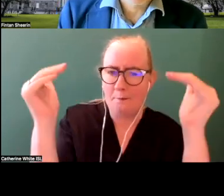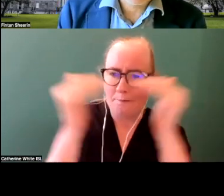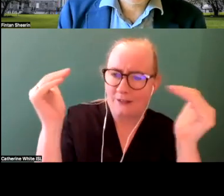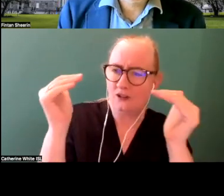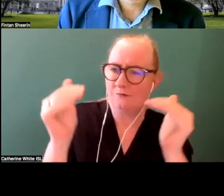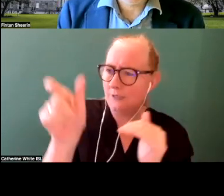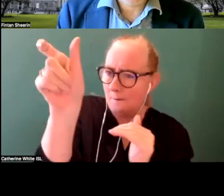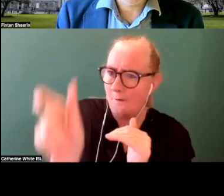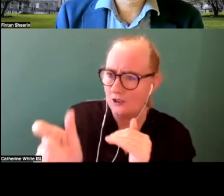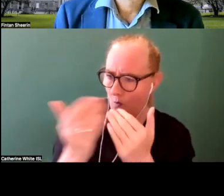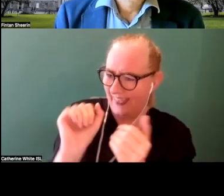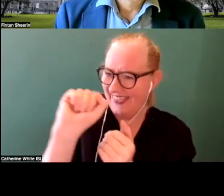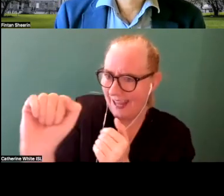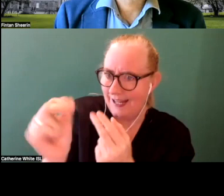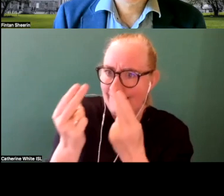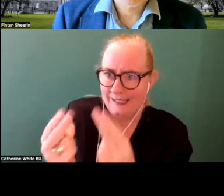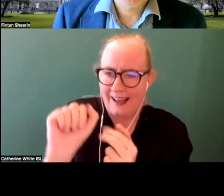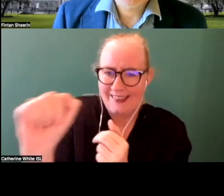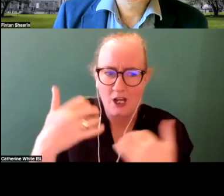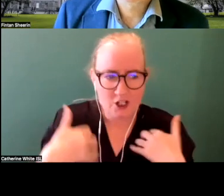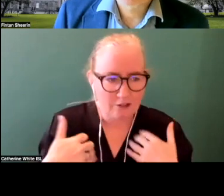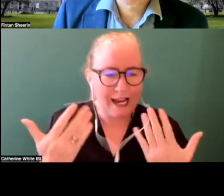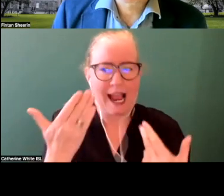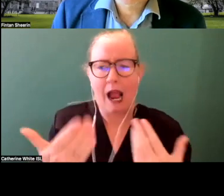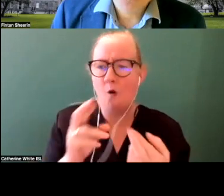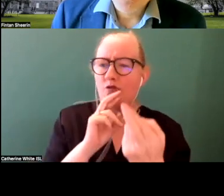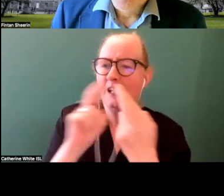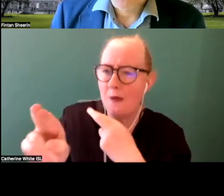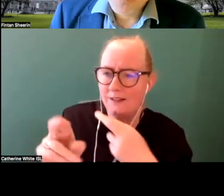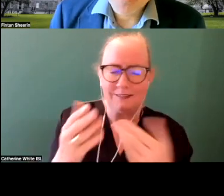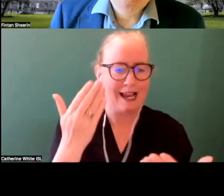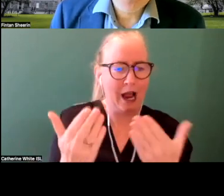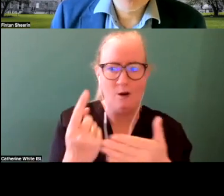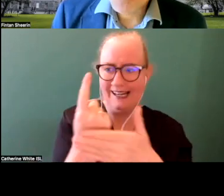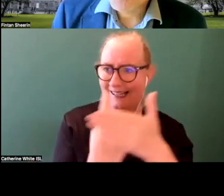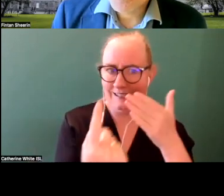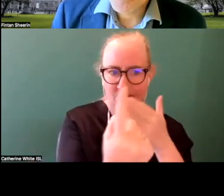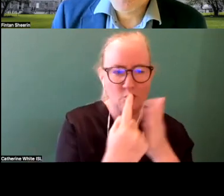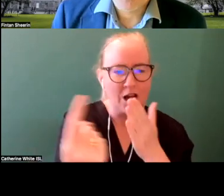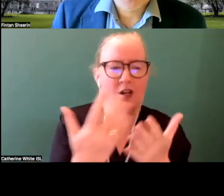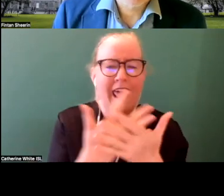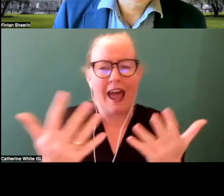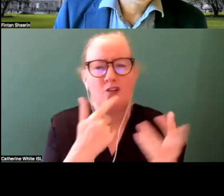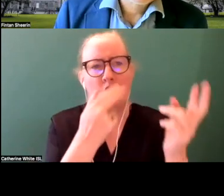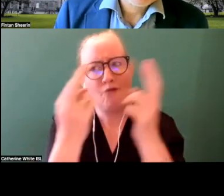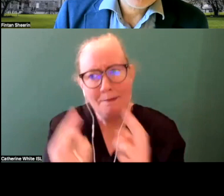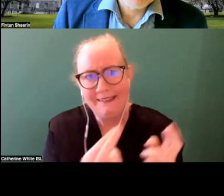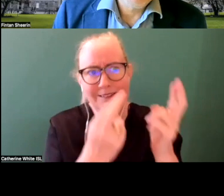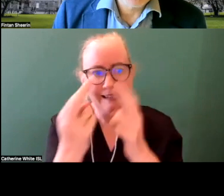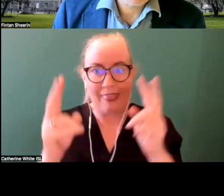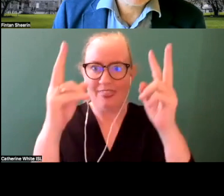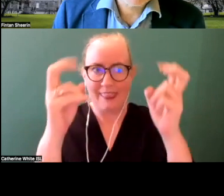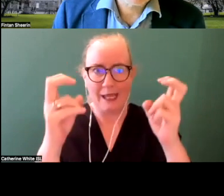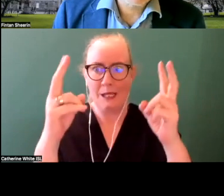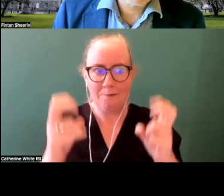to the person's needs and desires, responsivity and individualization. So there's a lot of repeating themes here coming up,